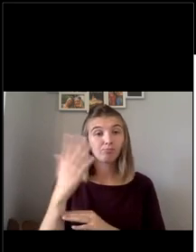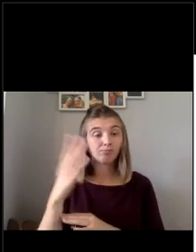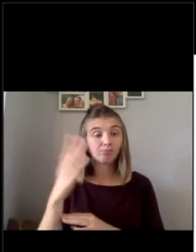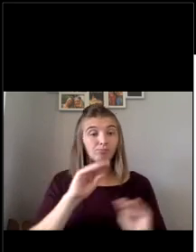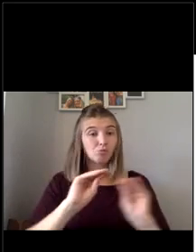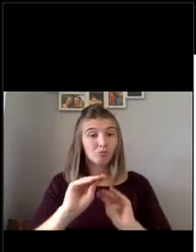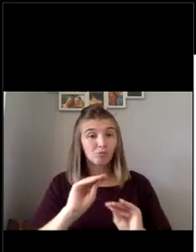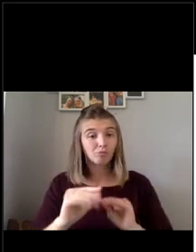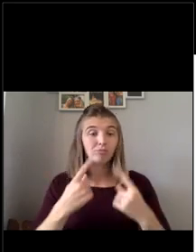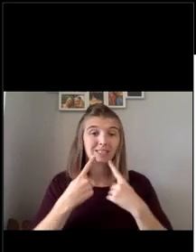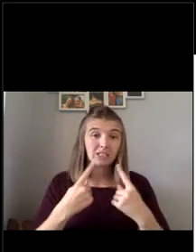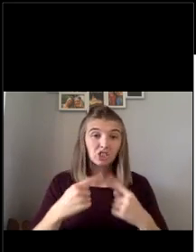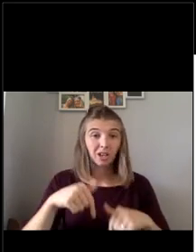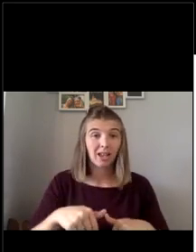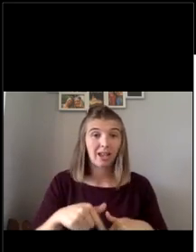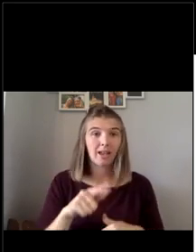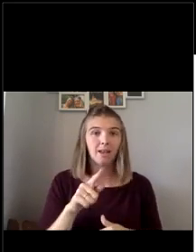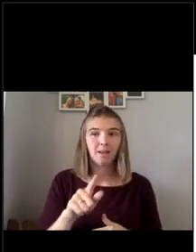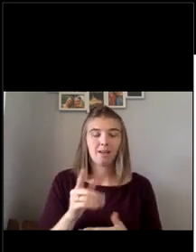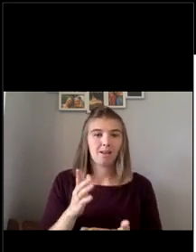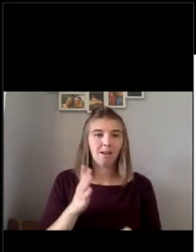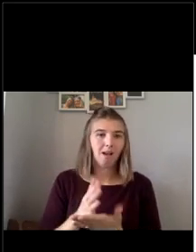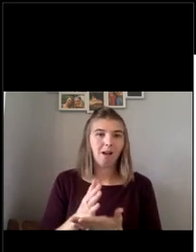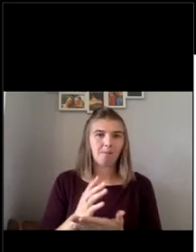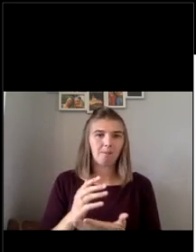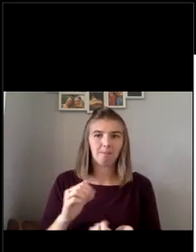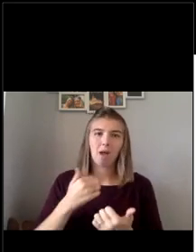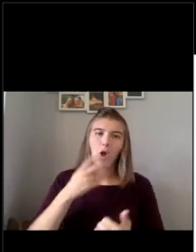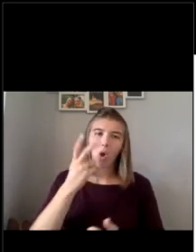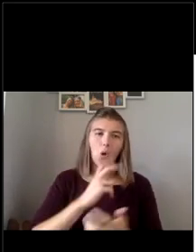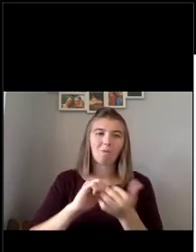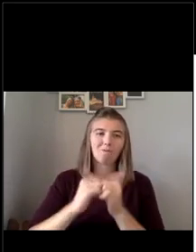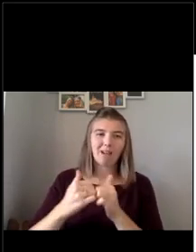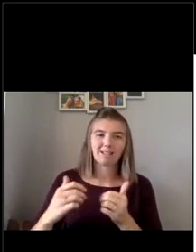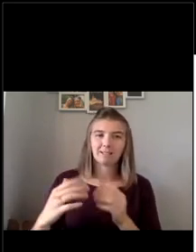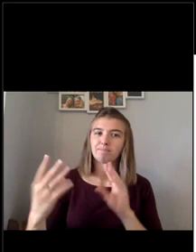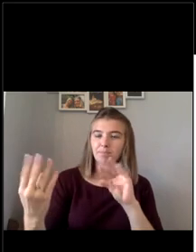It definitely helped me to give, you know, to feel like I was not alone.